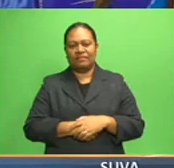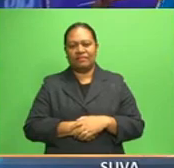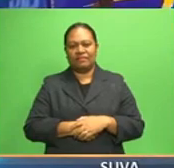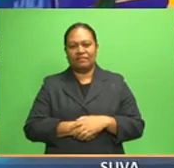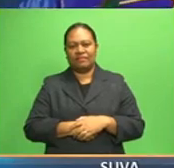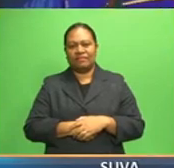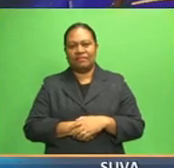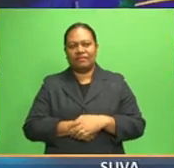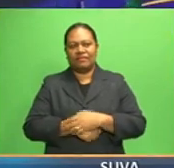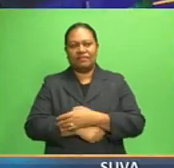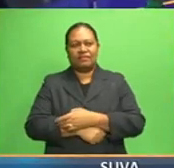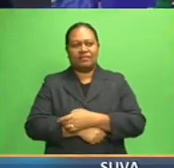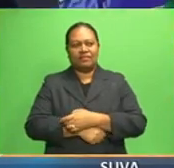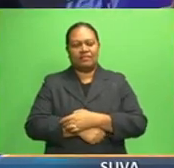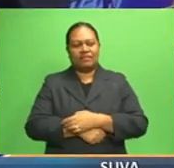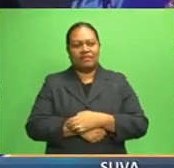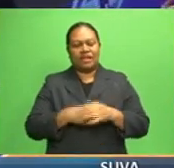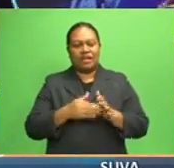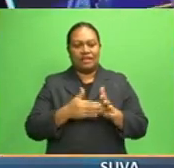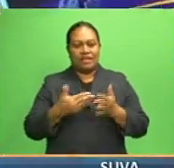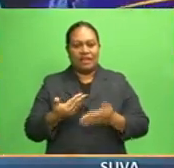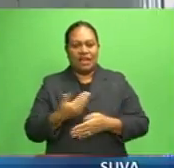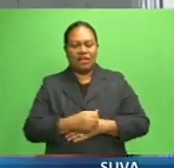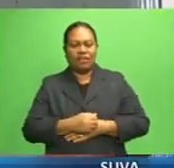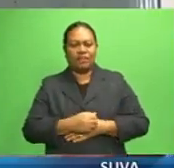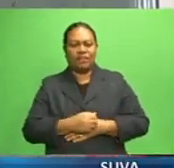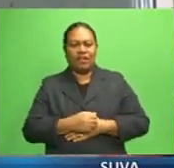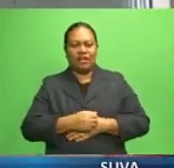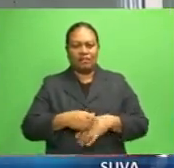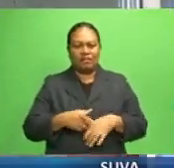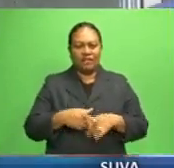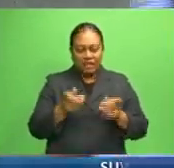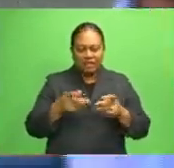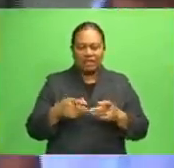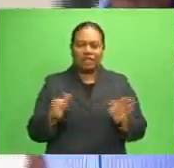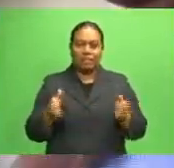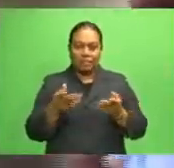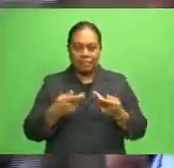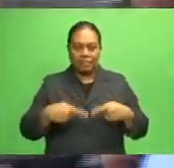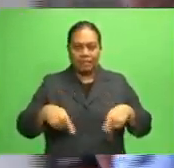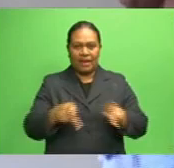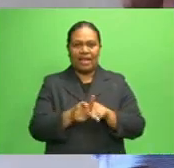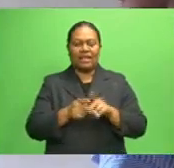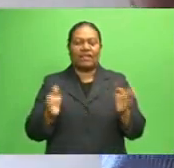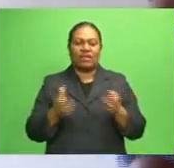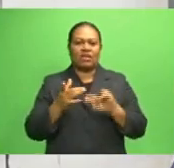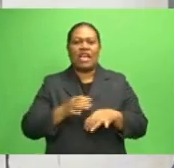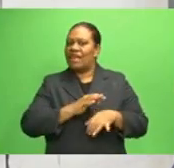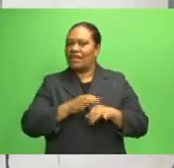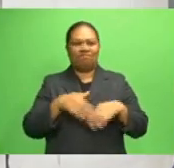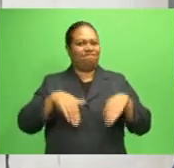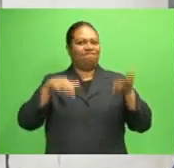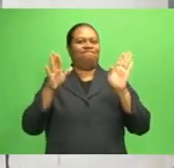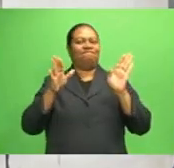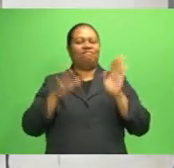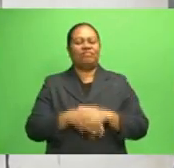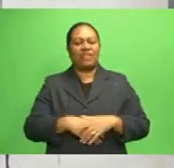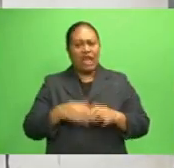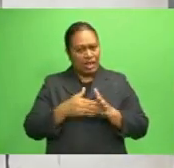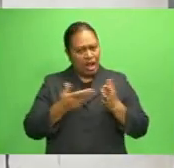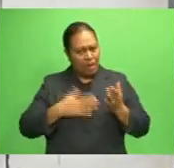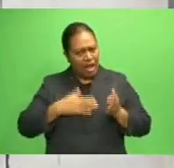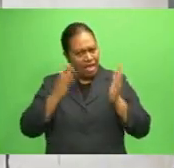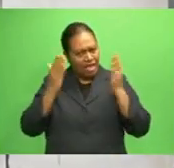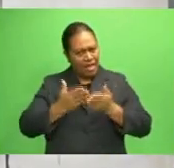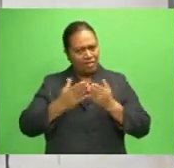ball now. Known for her energetic vibe on the court, the mother of 2 has not given up just yet. My aim is to have another